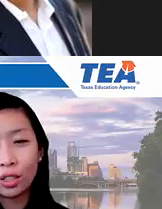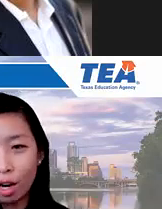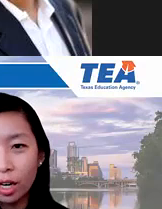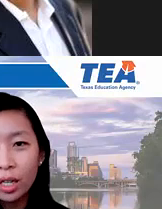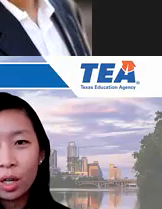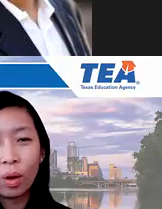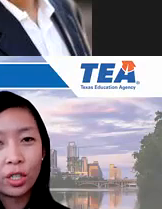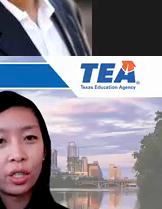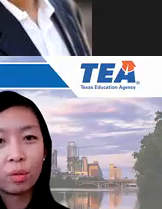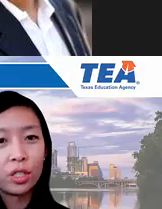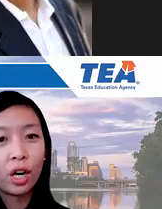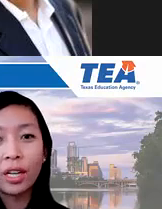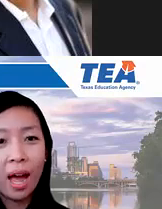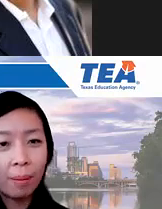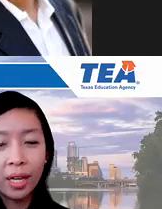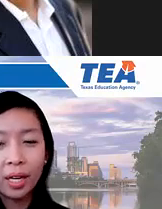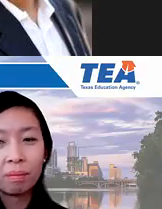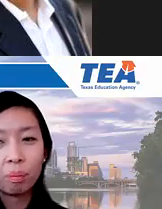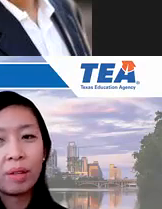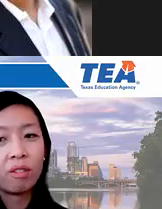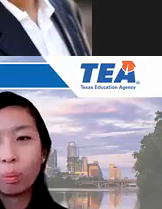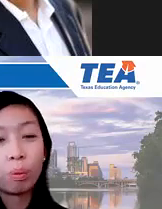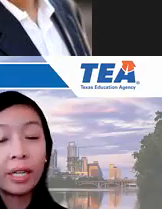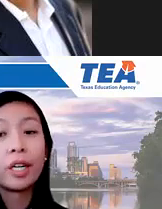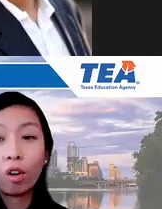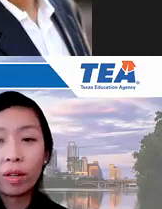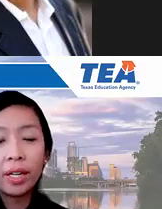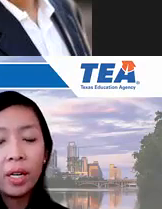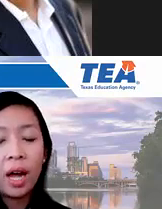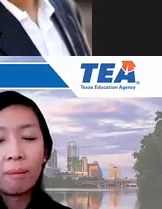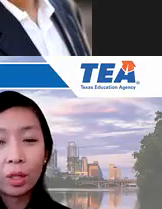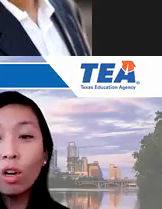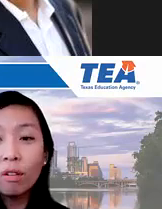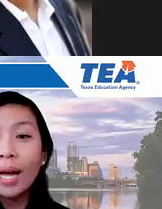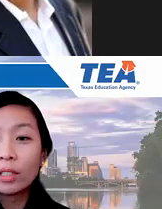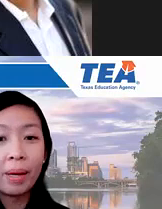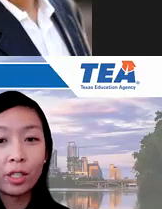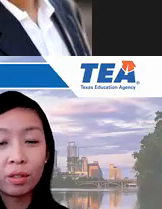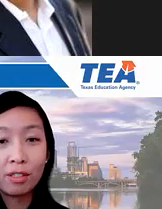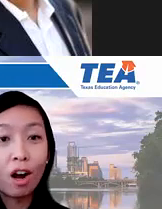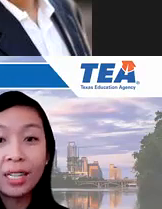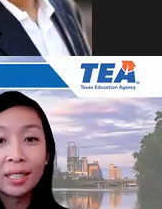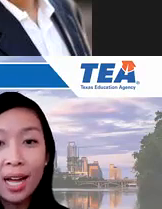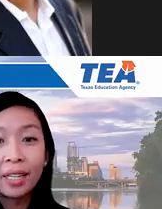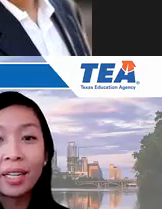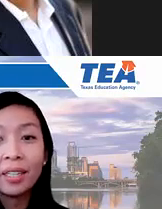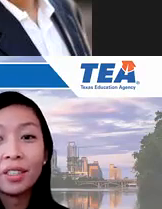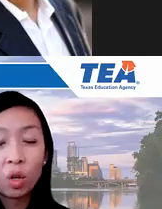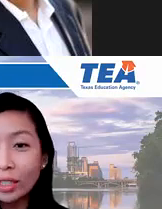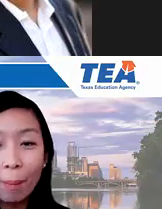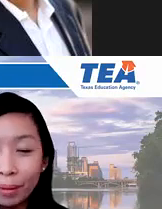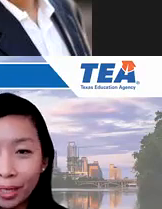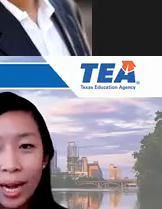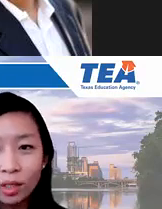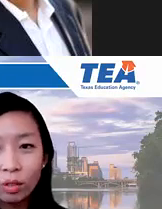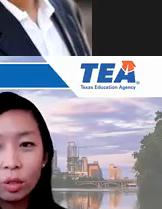the STAAR, which started happening even pre-COVID, the goal of that was to make sure that STAAR is aligned to